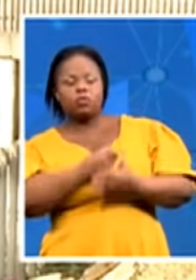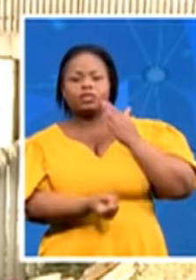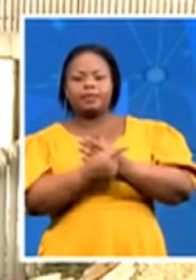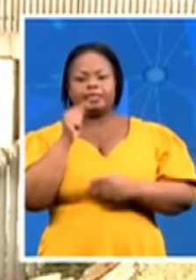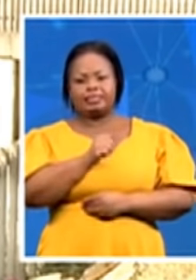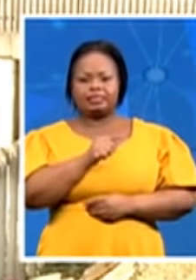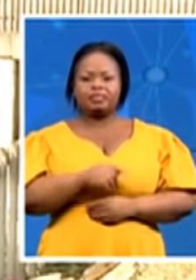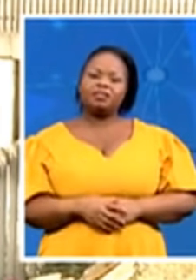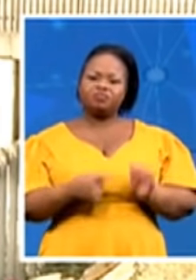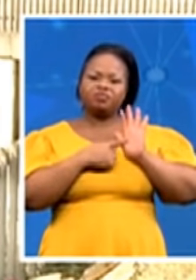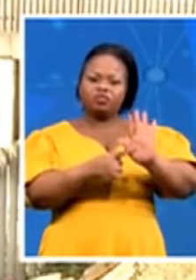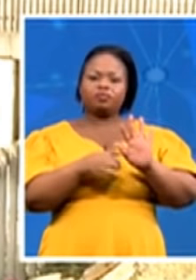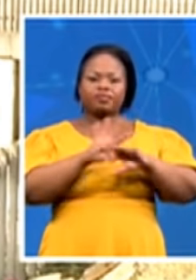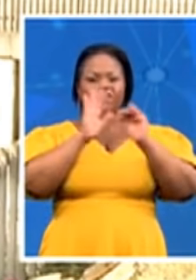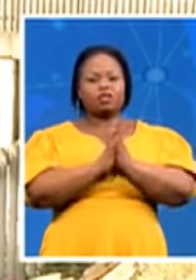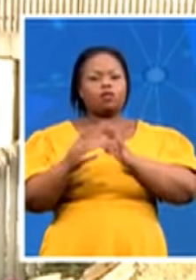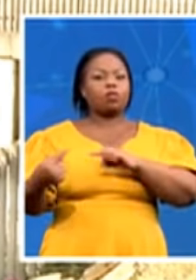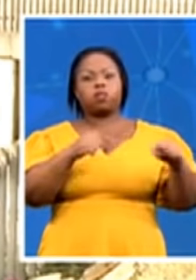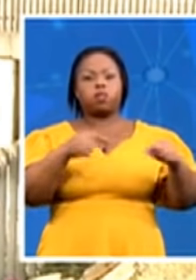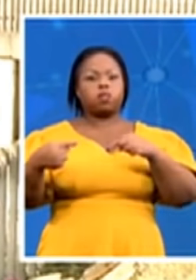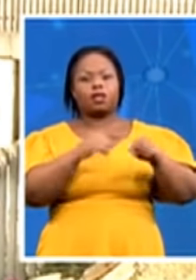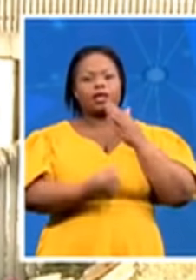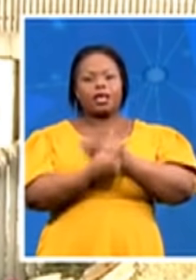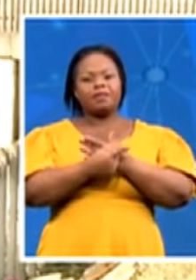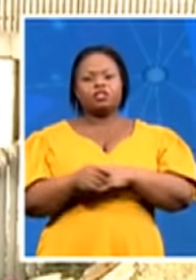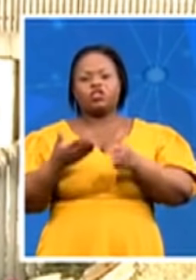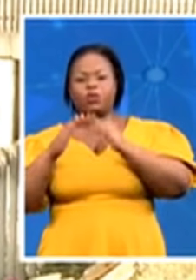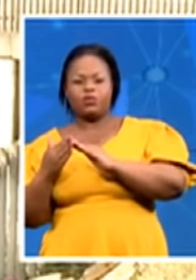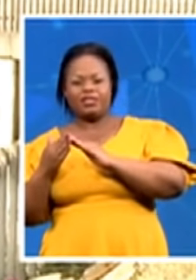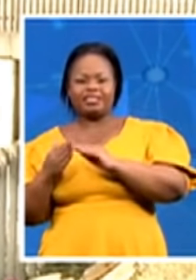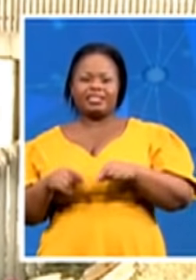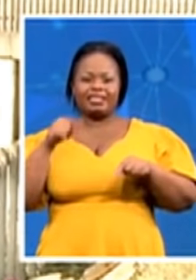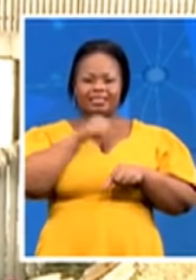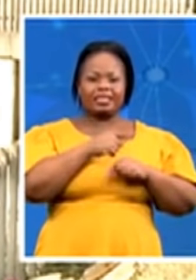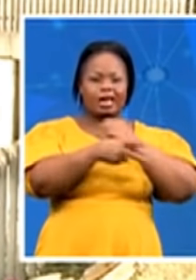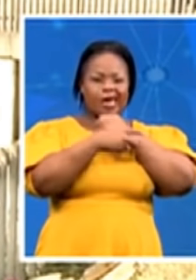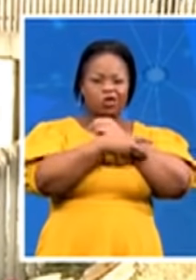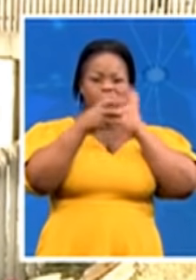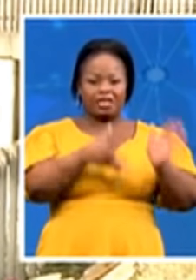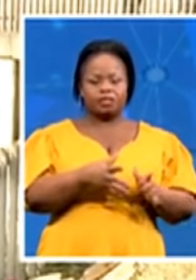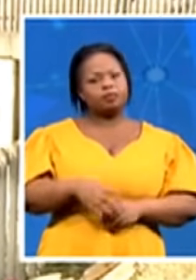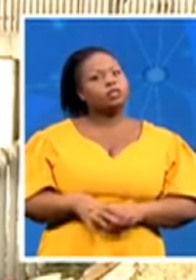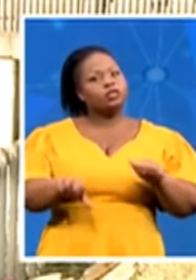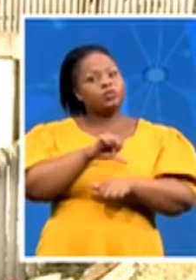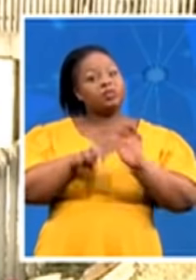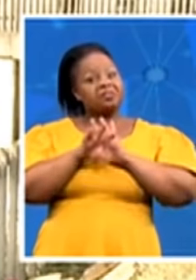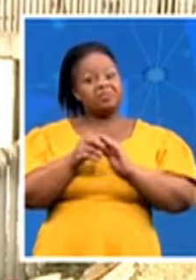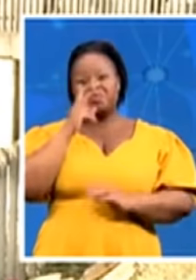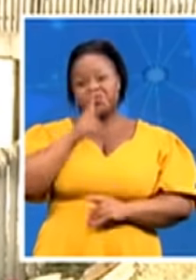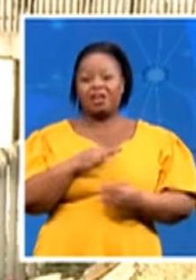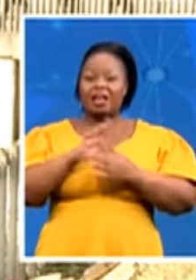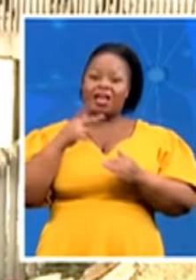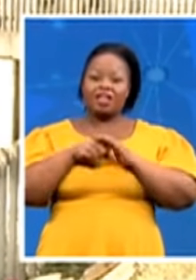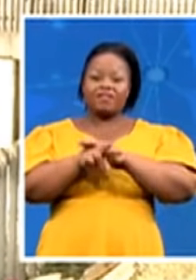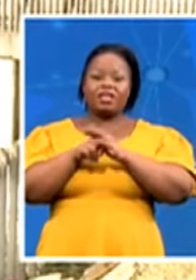that are happening between the community and also the looters. On social media, we've also seen a couple of videos trending. We're going to try and see if